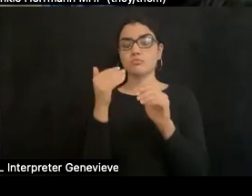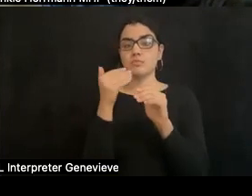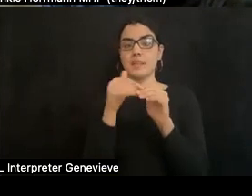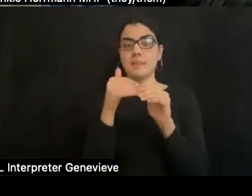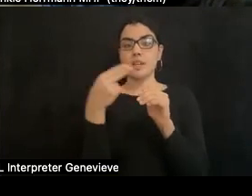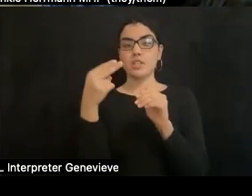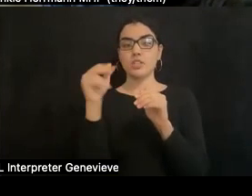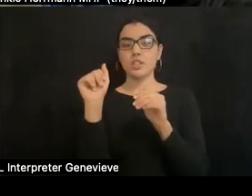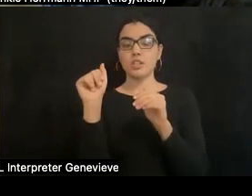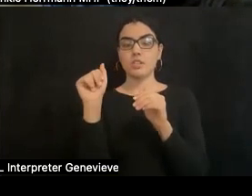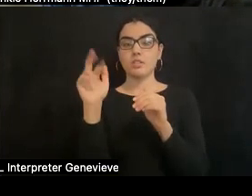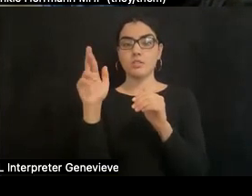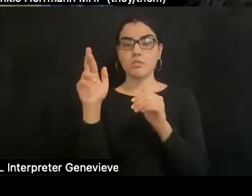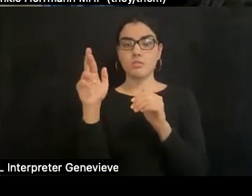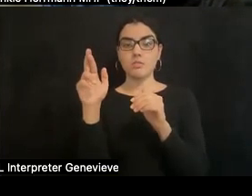HARP.